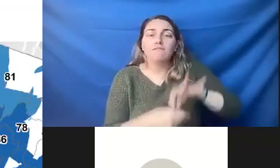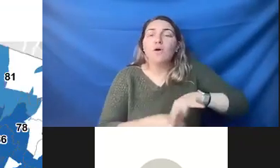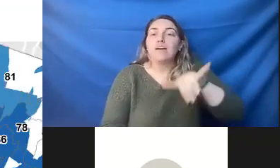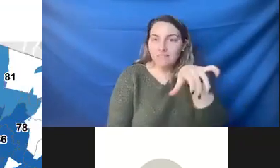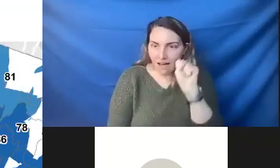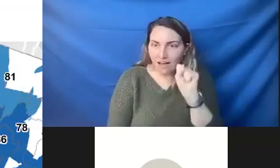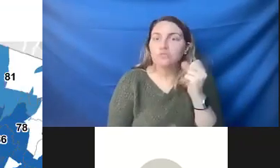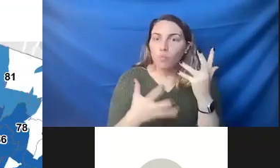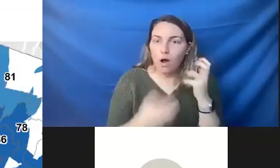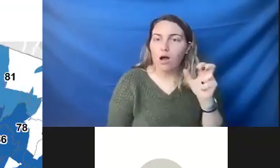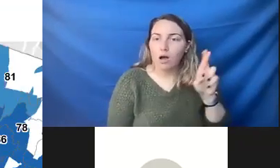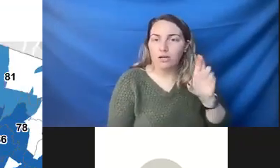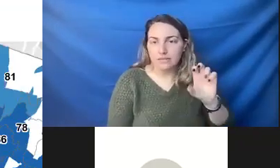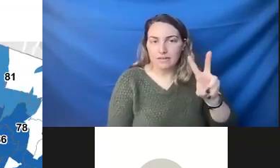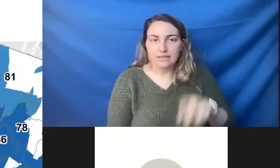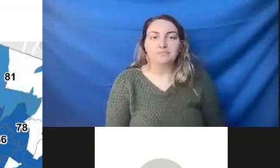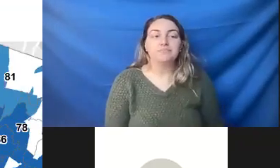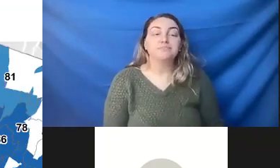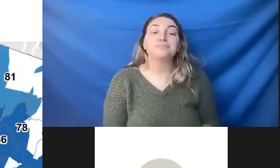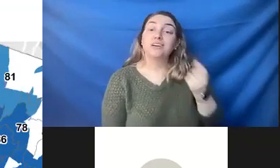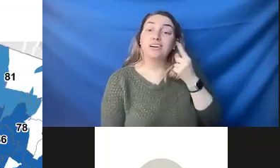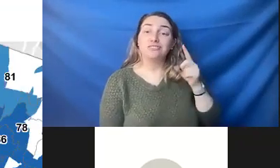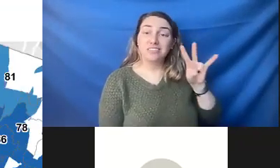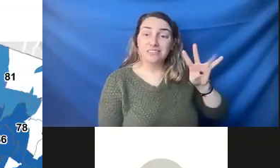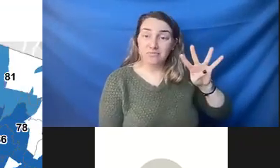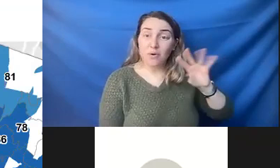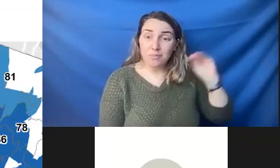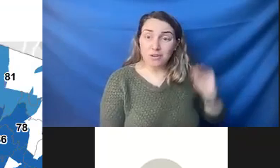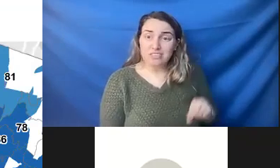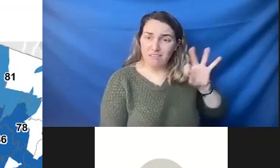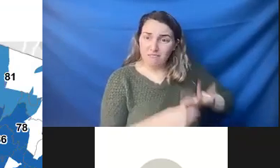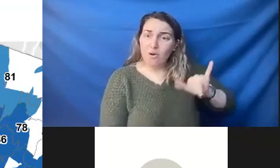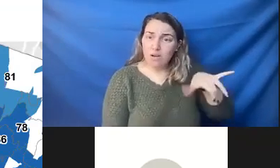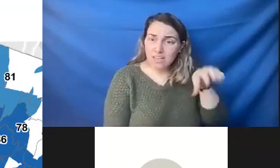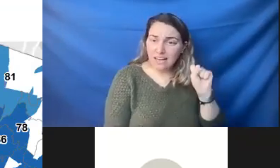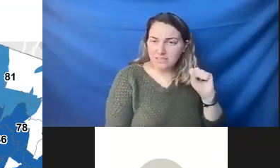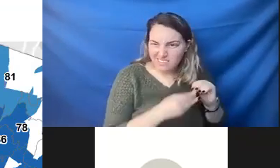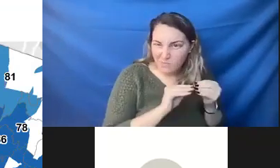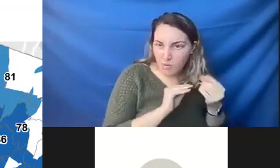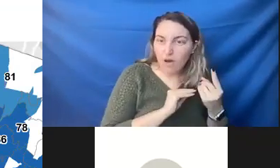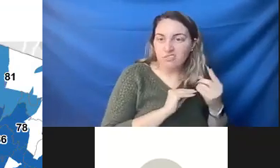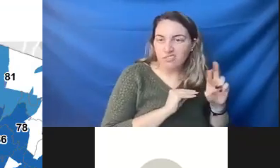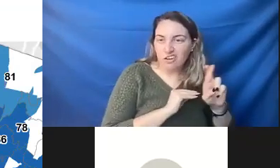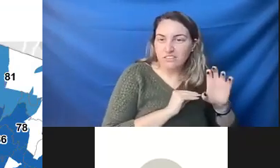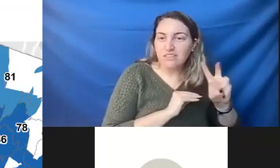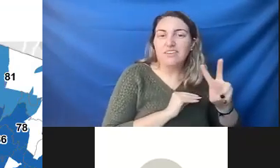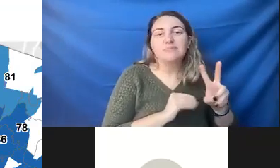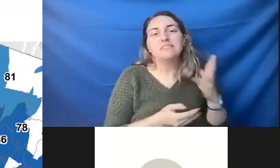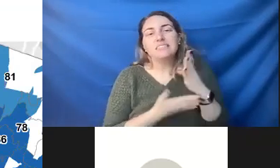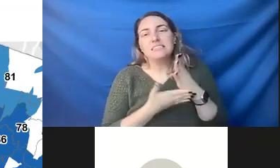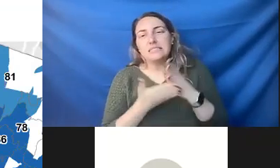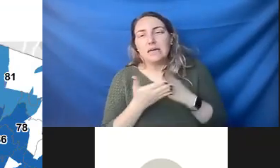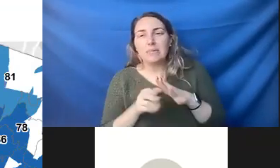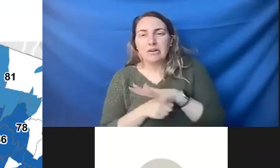So while 74% of voters voted yes on ballot question 1, There were some areas with less support, and I just want